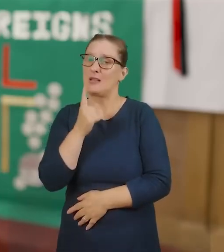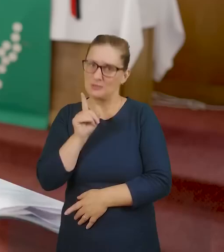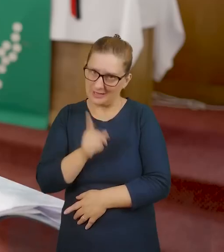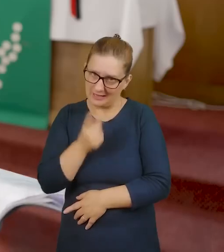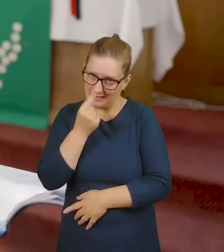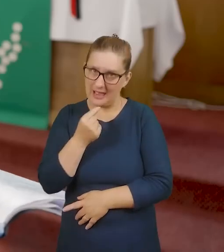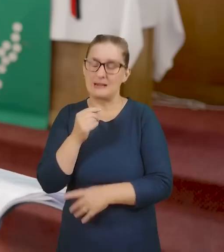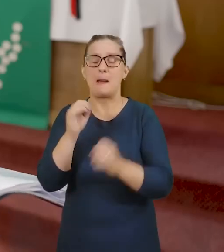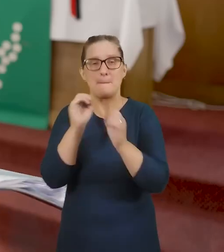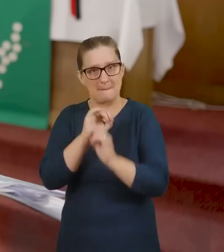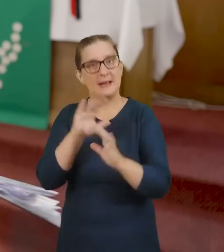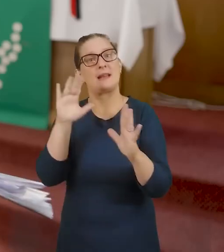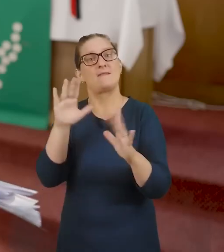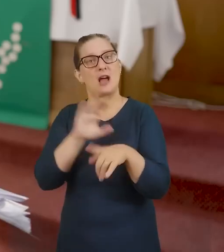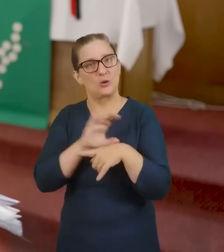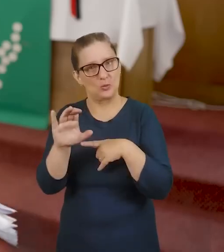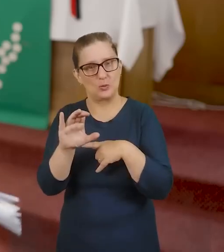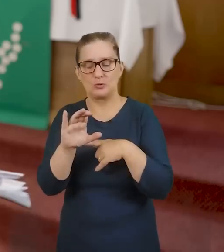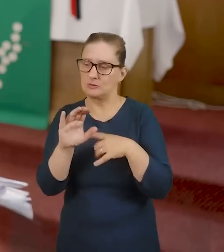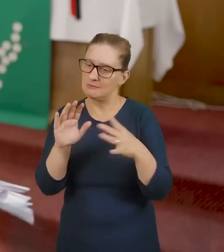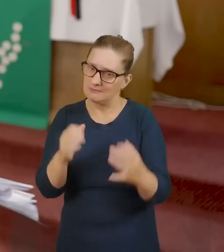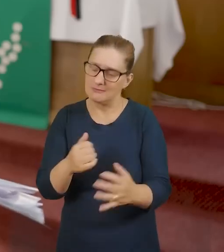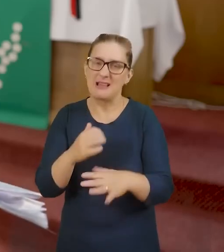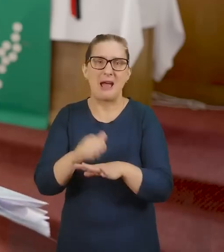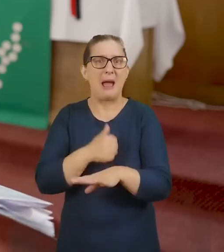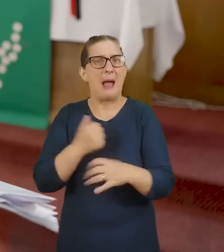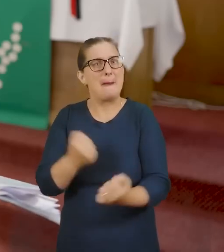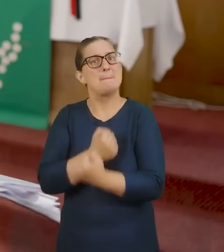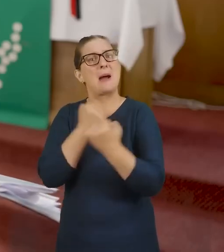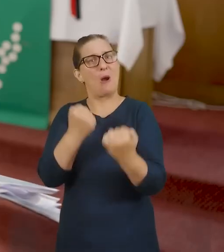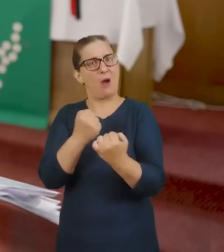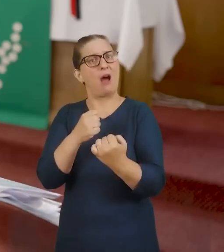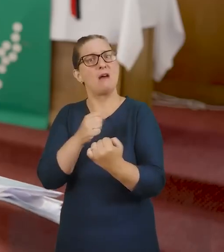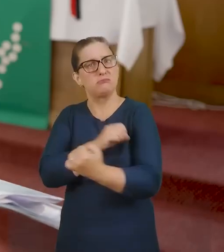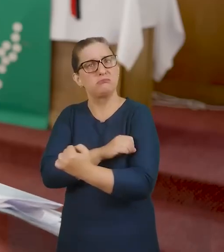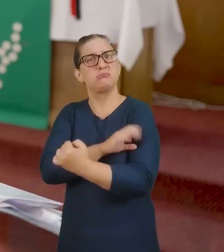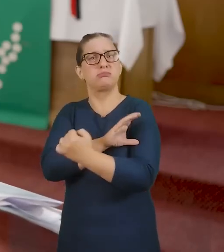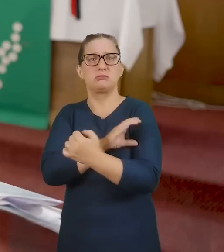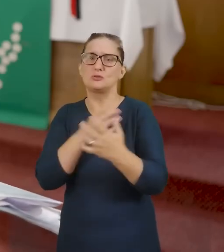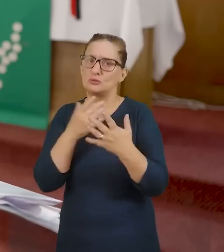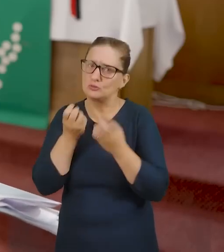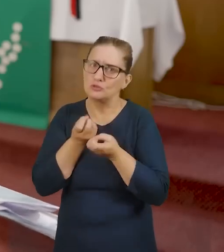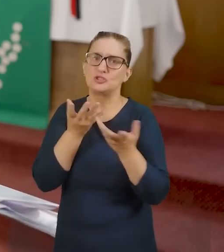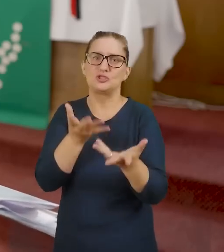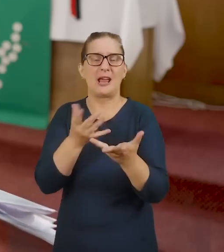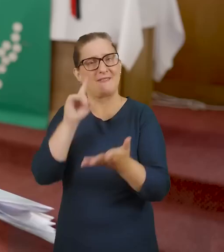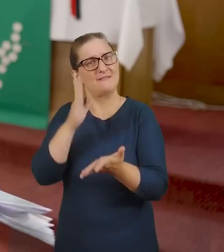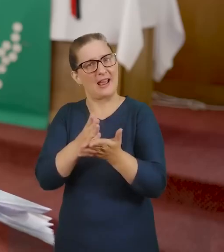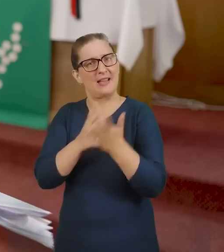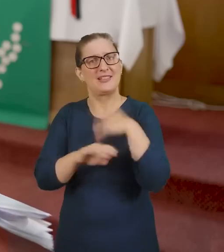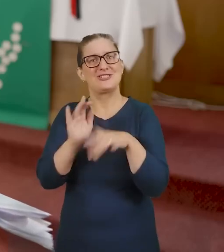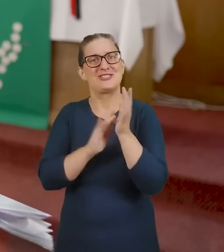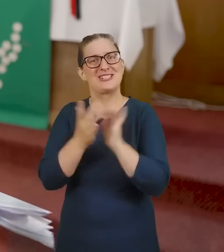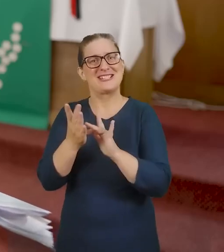necessary. The Magnify course will enable and empower the people of this estate to confidently share their faith